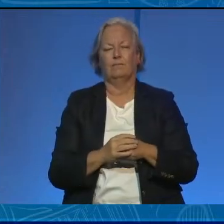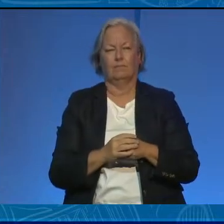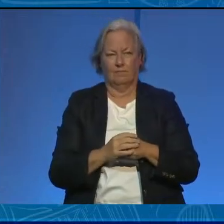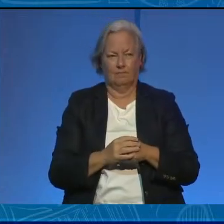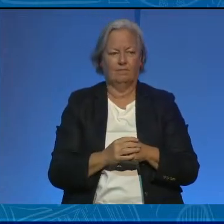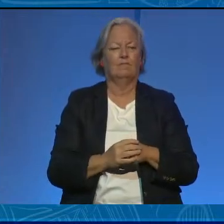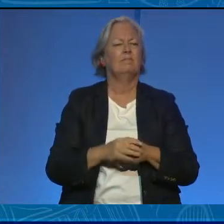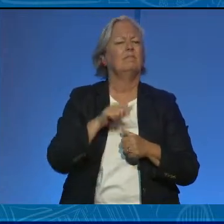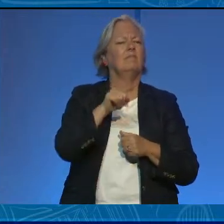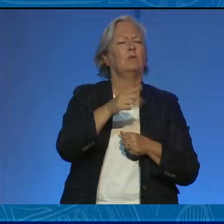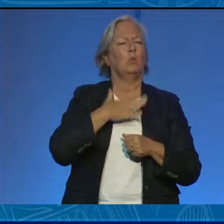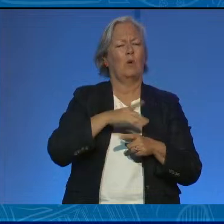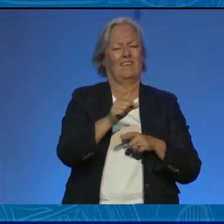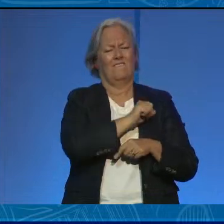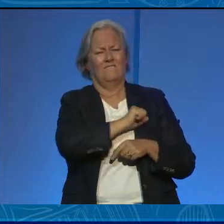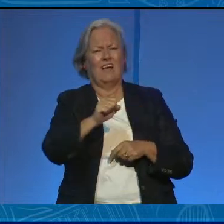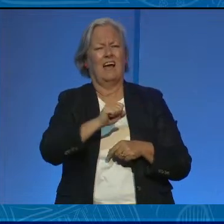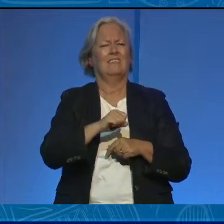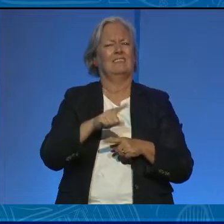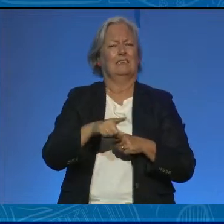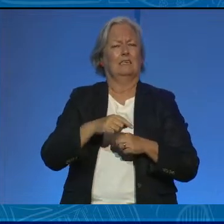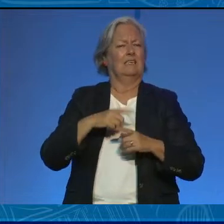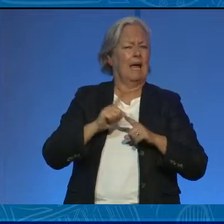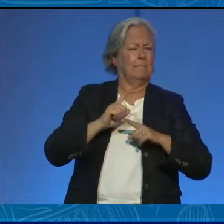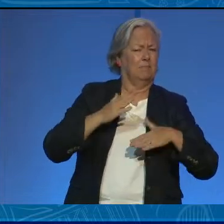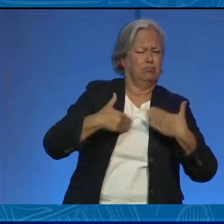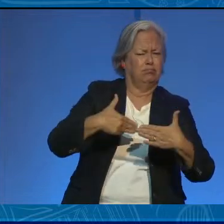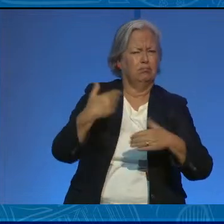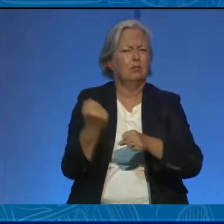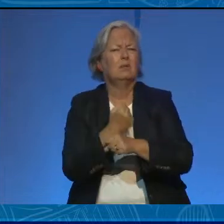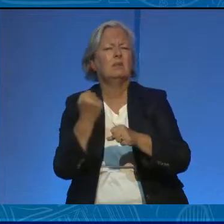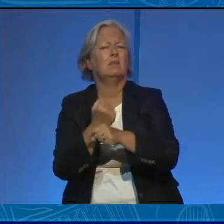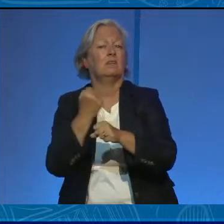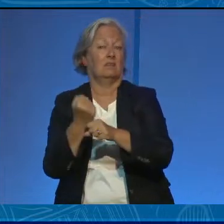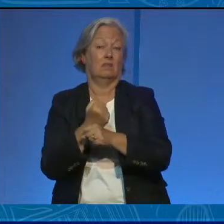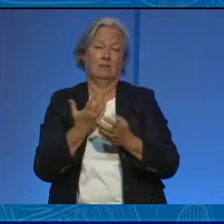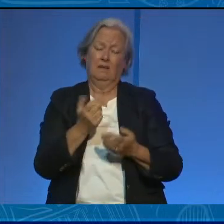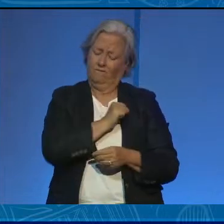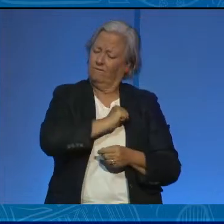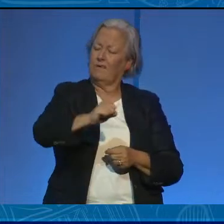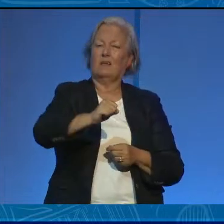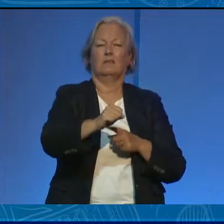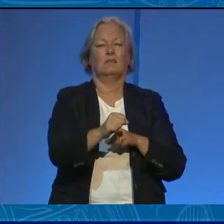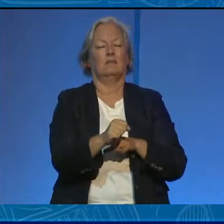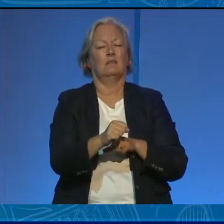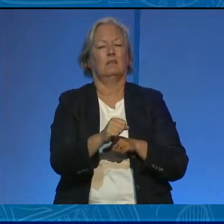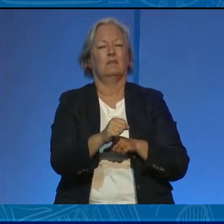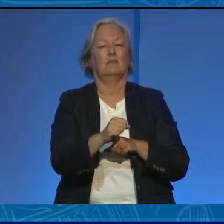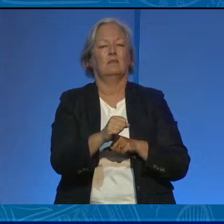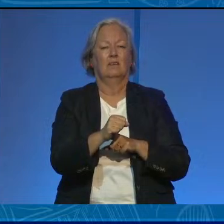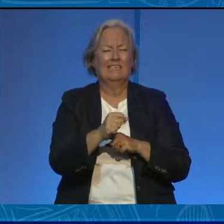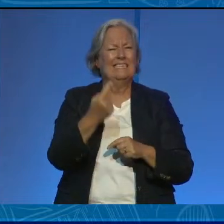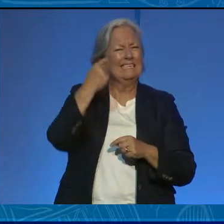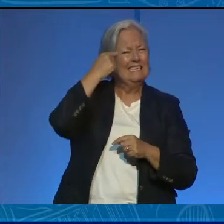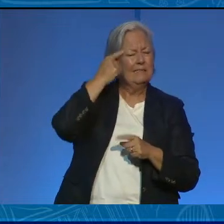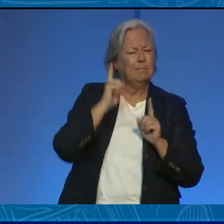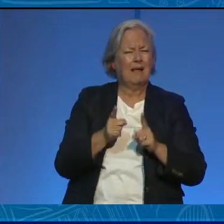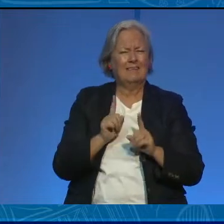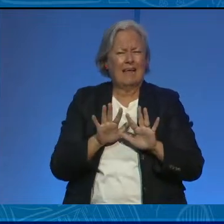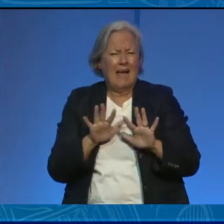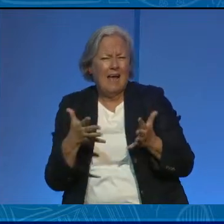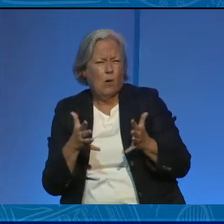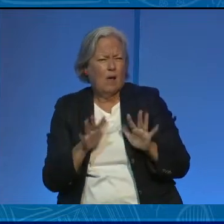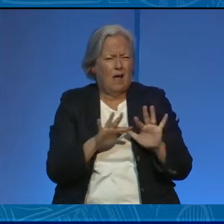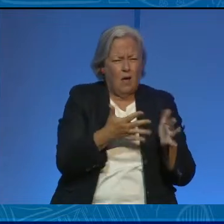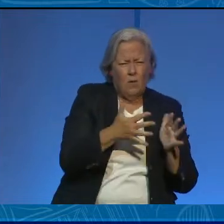action. We recognize, ladies and gentlemen, the need to identifying concrete solutions and convert